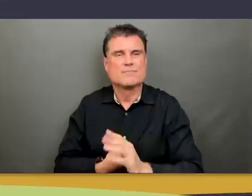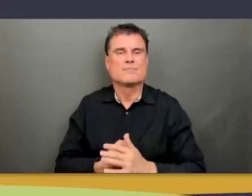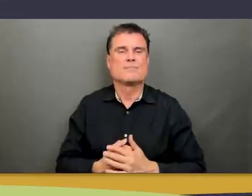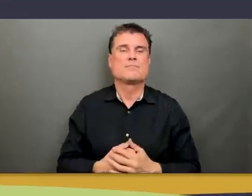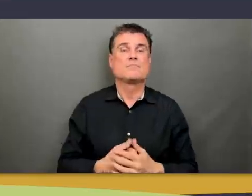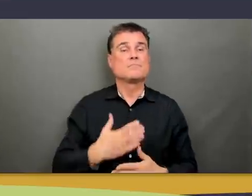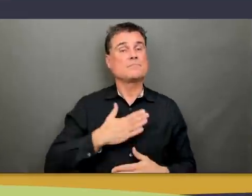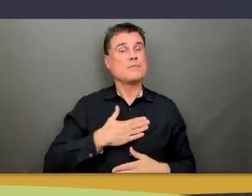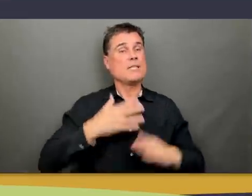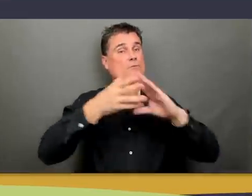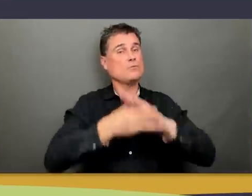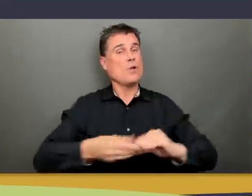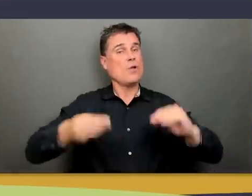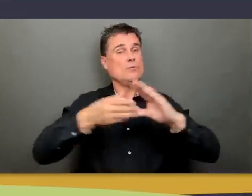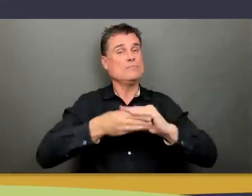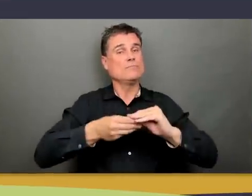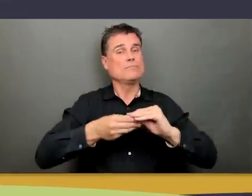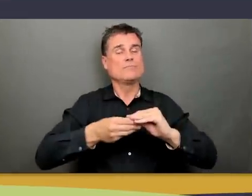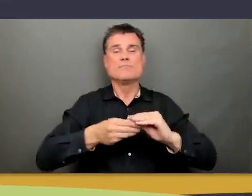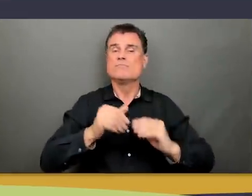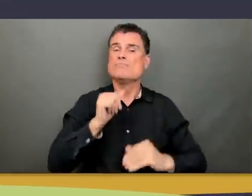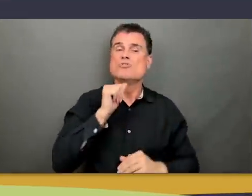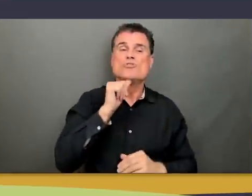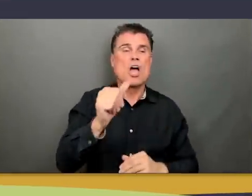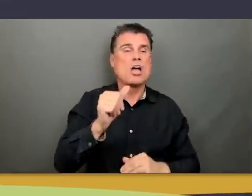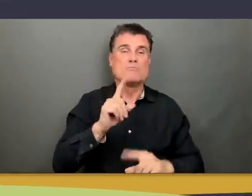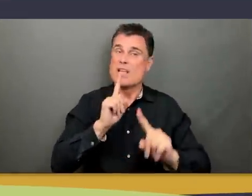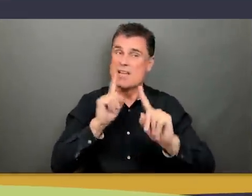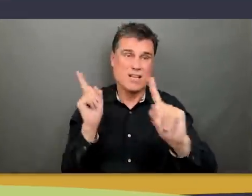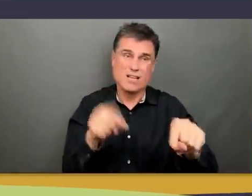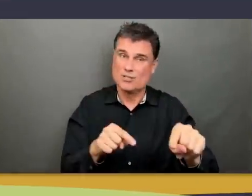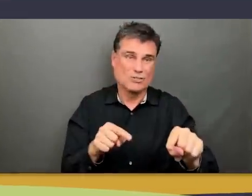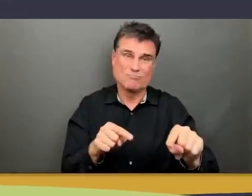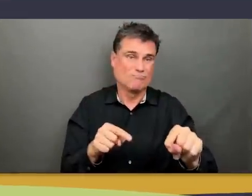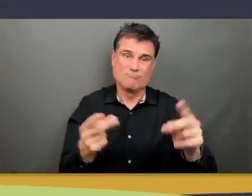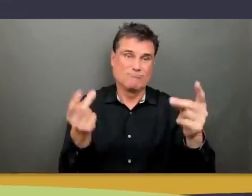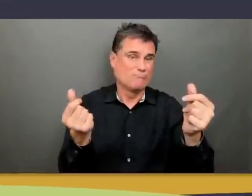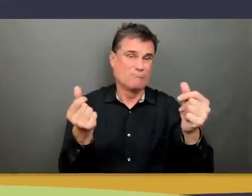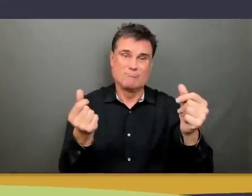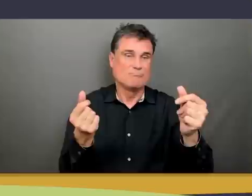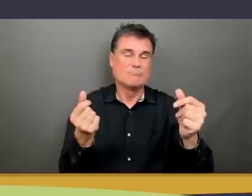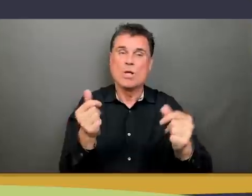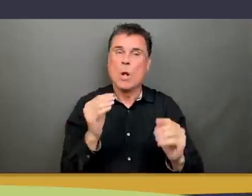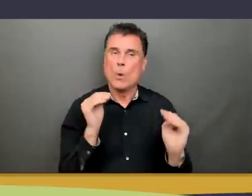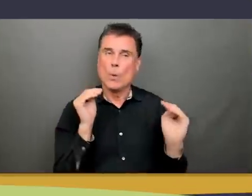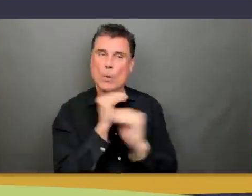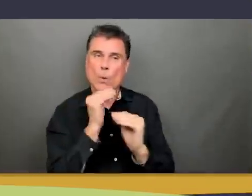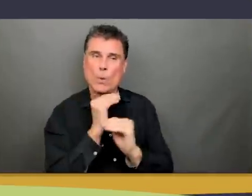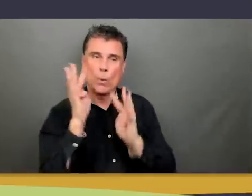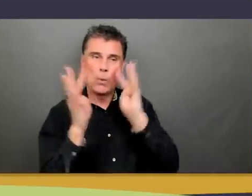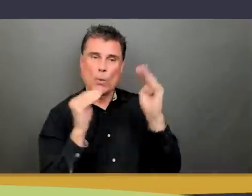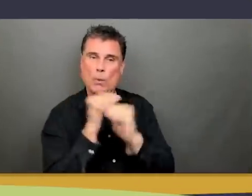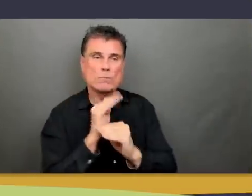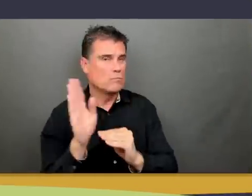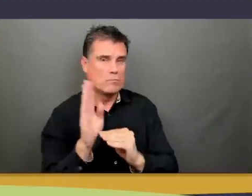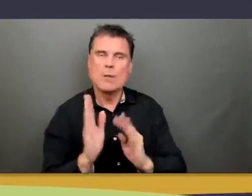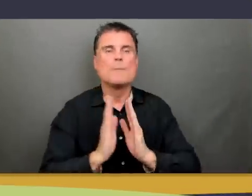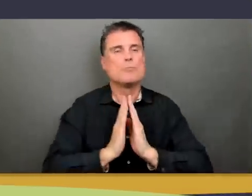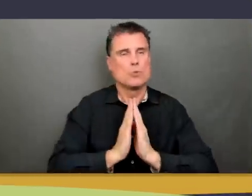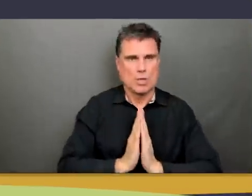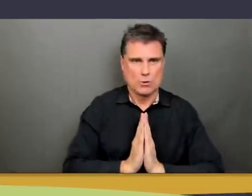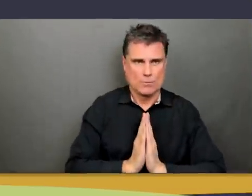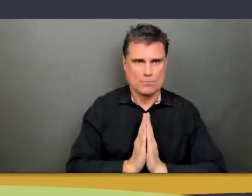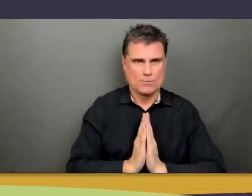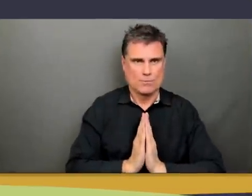lie. It is a prayer, a wish, a spell of protection, maybe, an offering